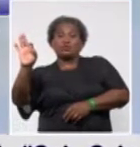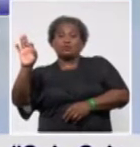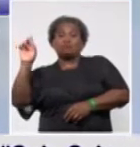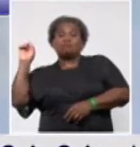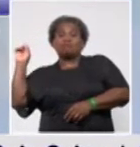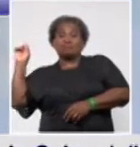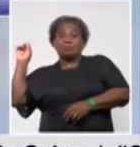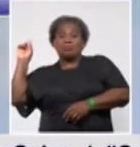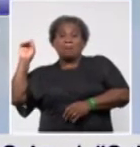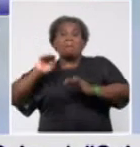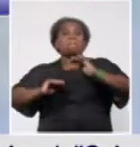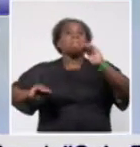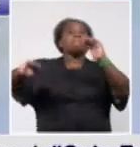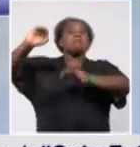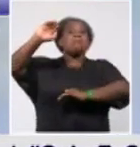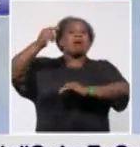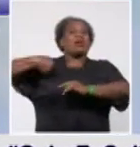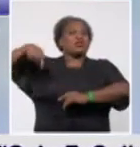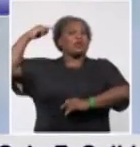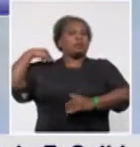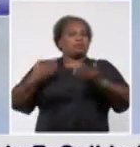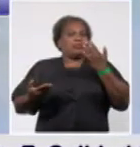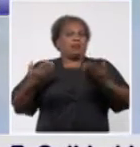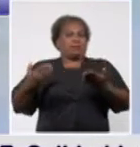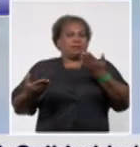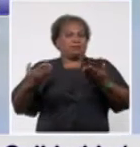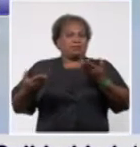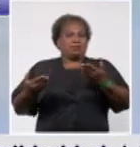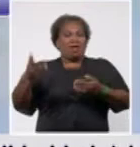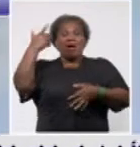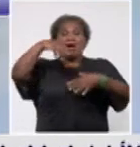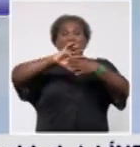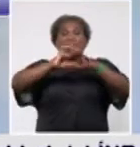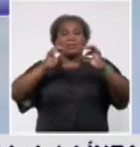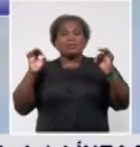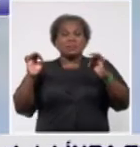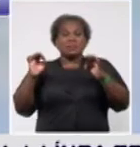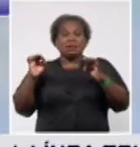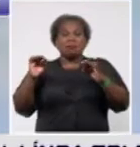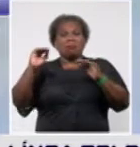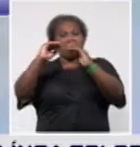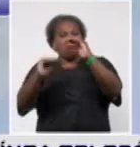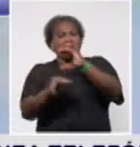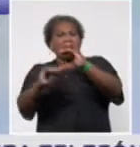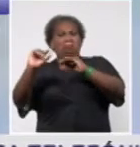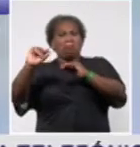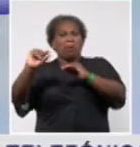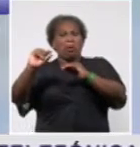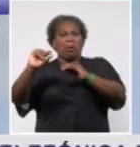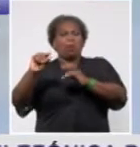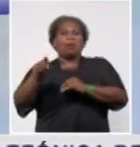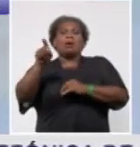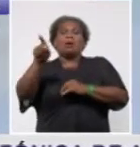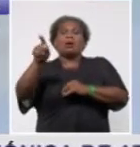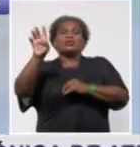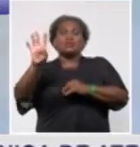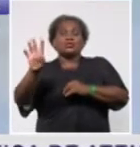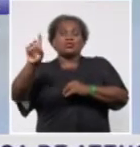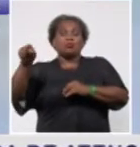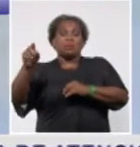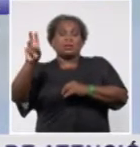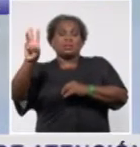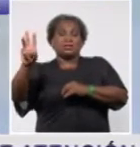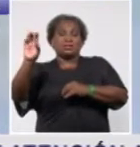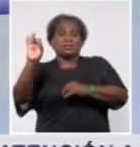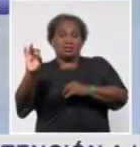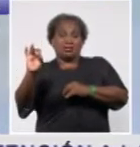only slightly lower than yesterday. Then Matanzas with 5.83, Pinar del